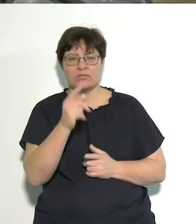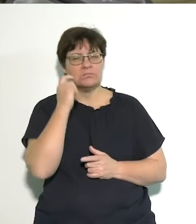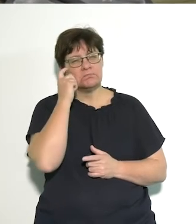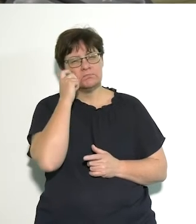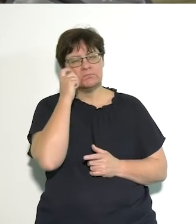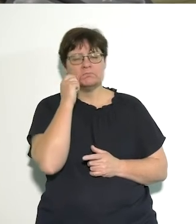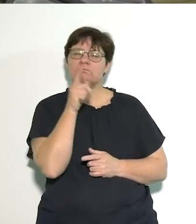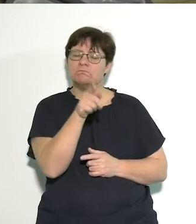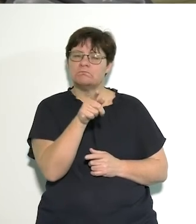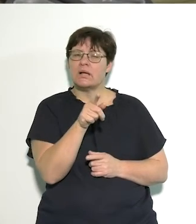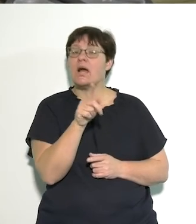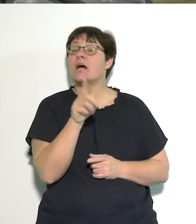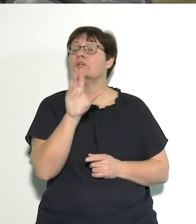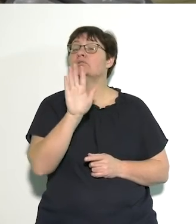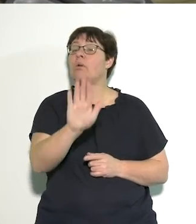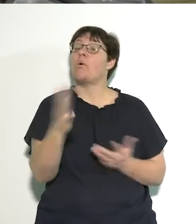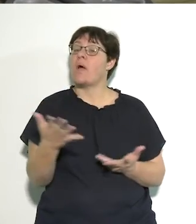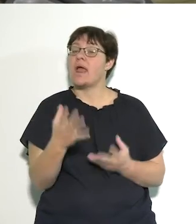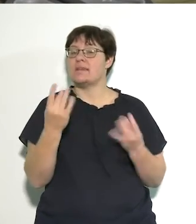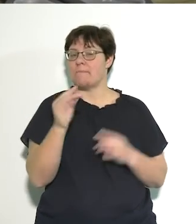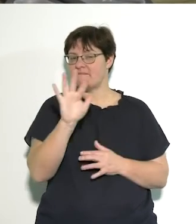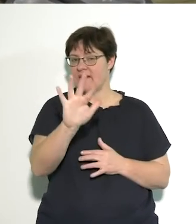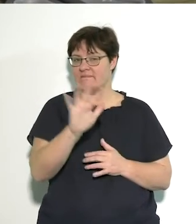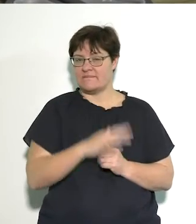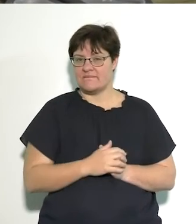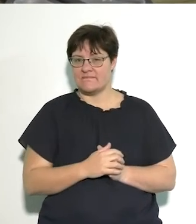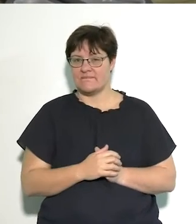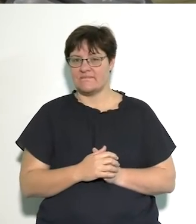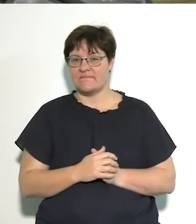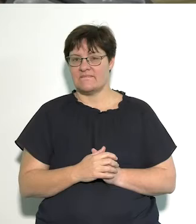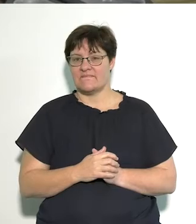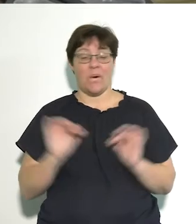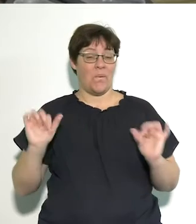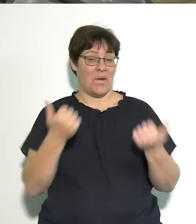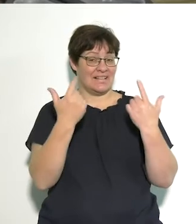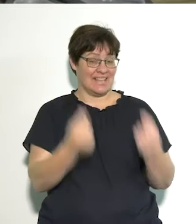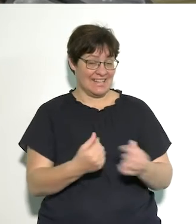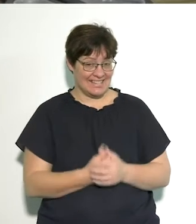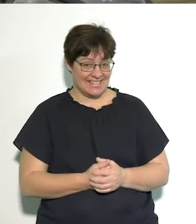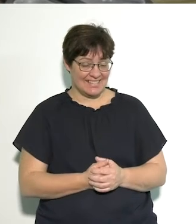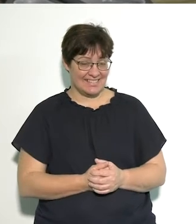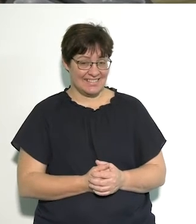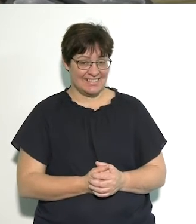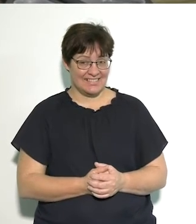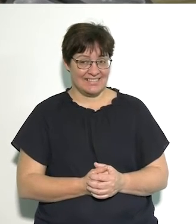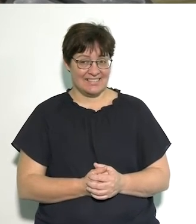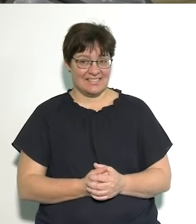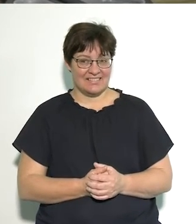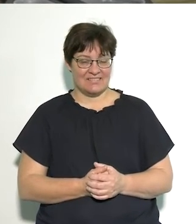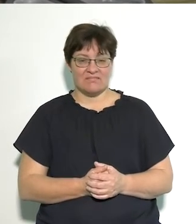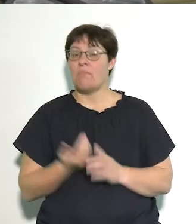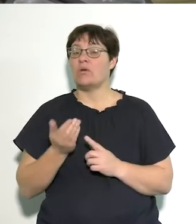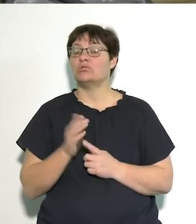and down the number line, and can you stop on the number 5? There you go. Well done, everybody. That's the number